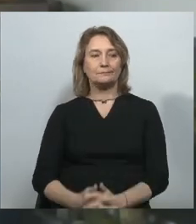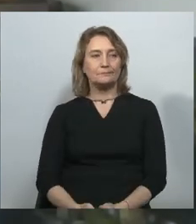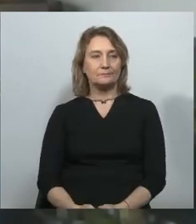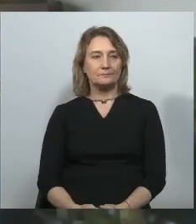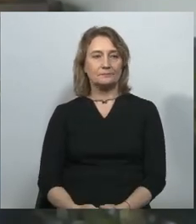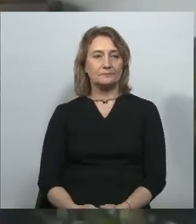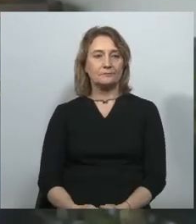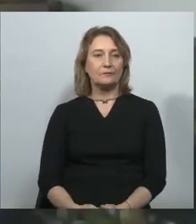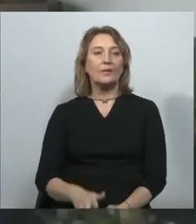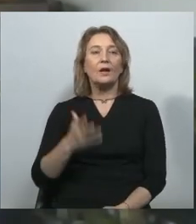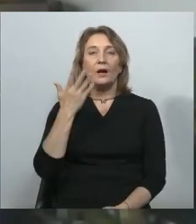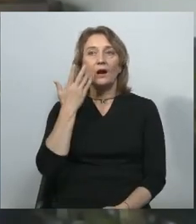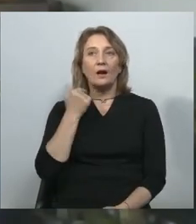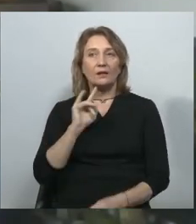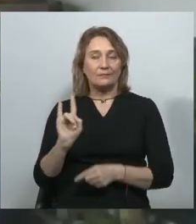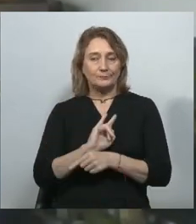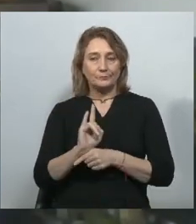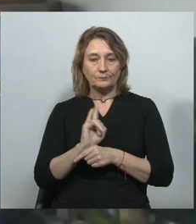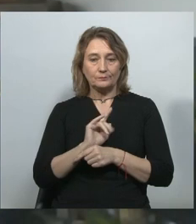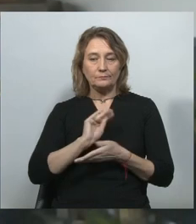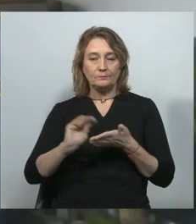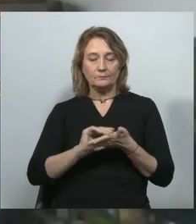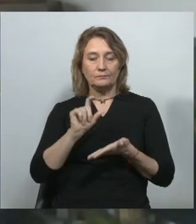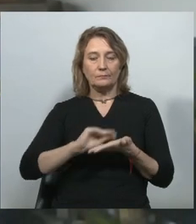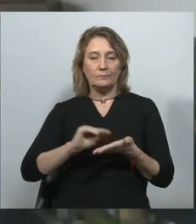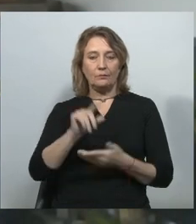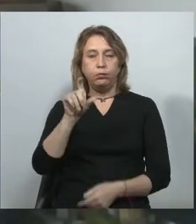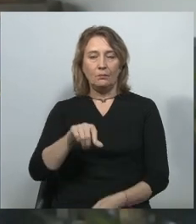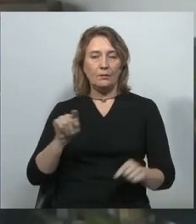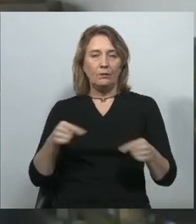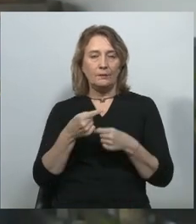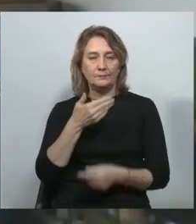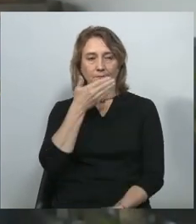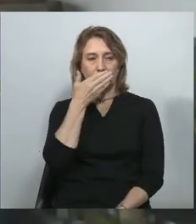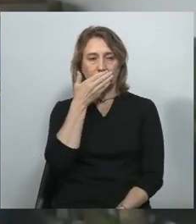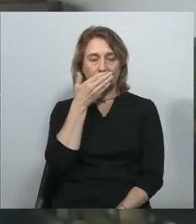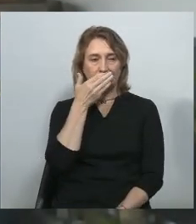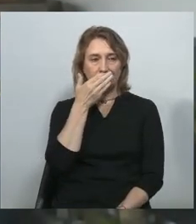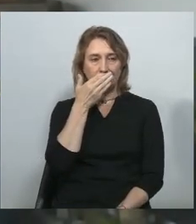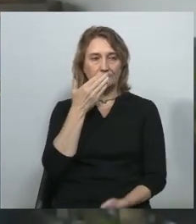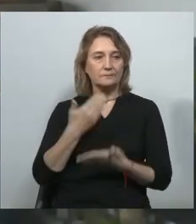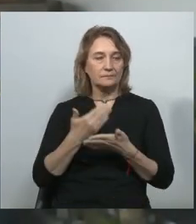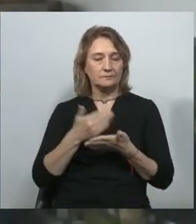fake journalists being created. There was a famous example, a man named Heshmat Albi,